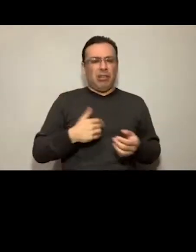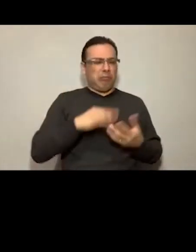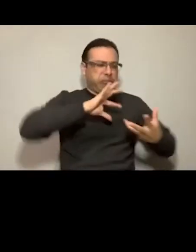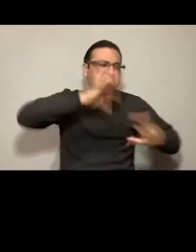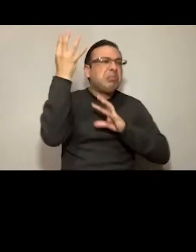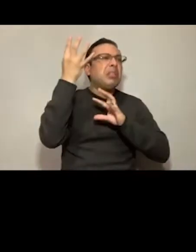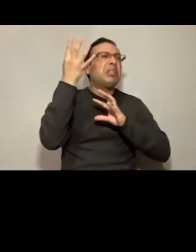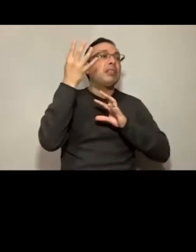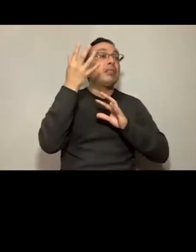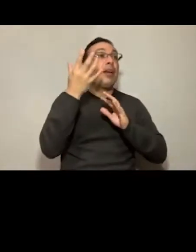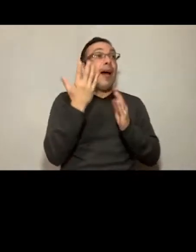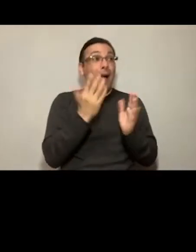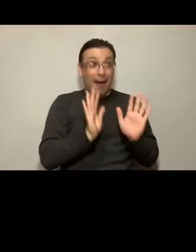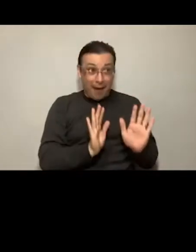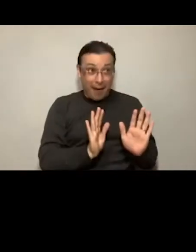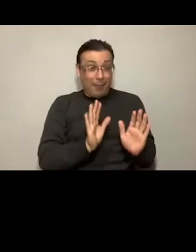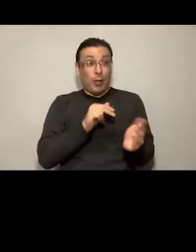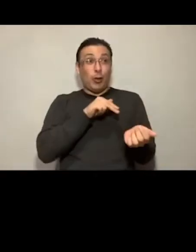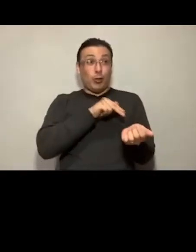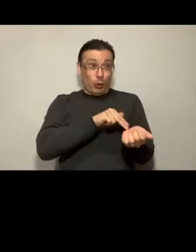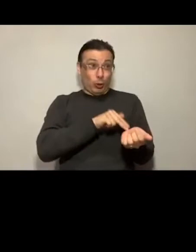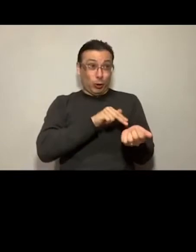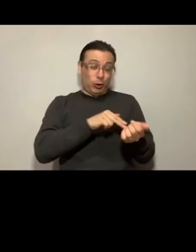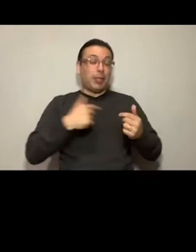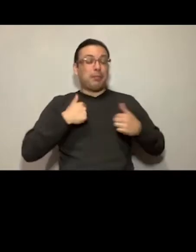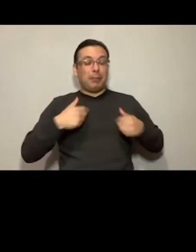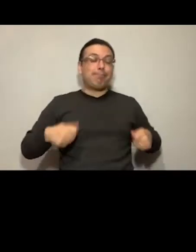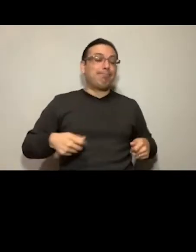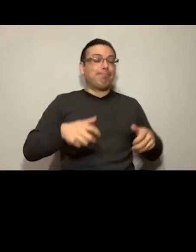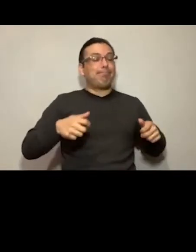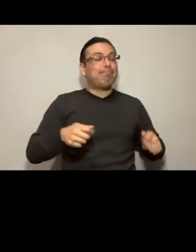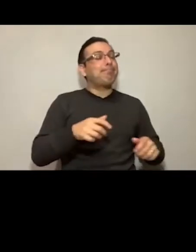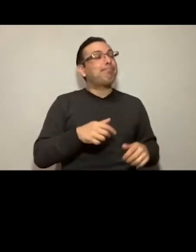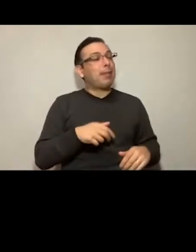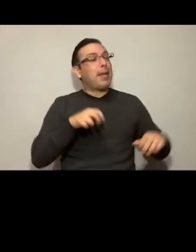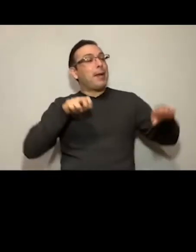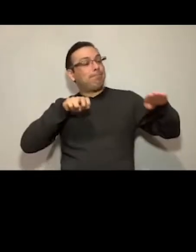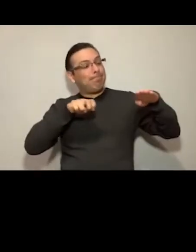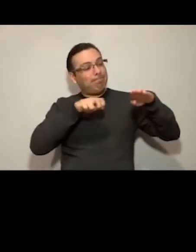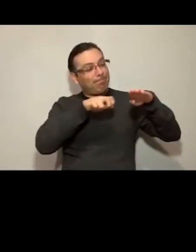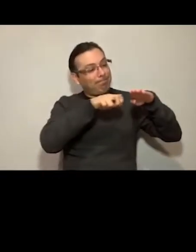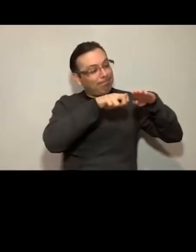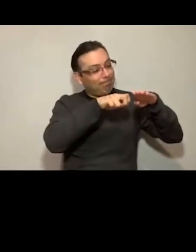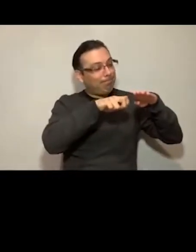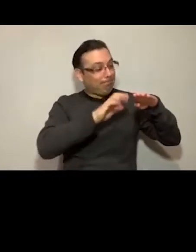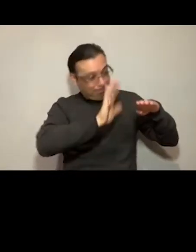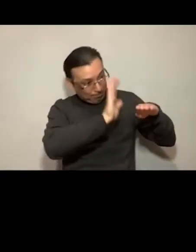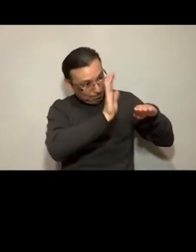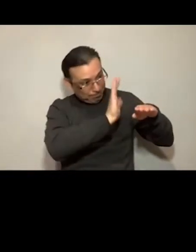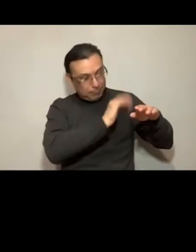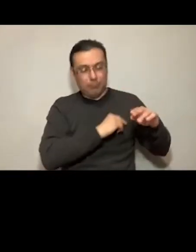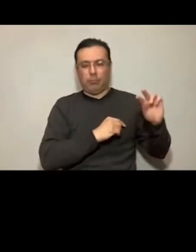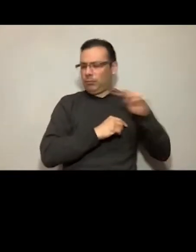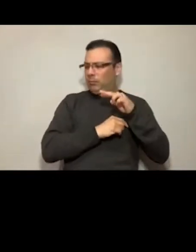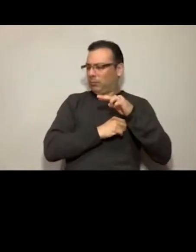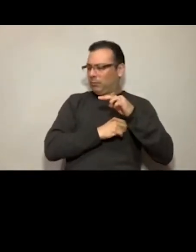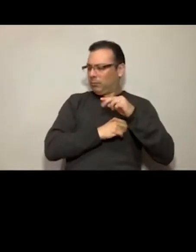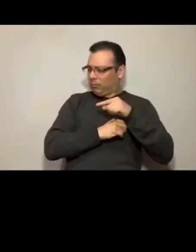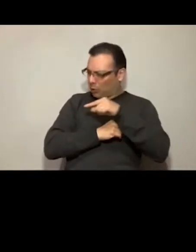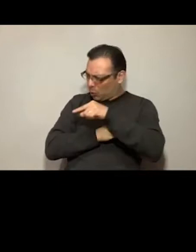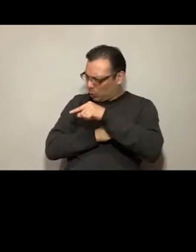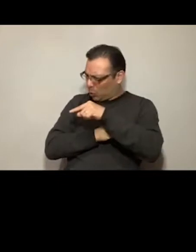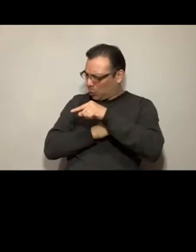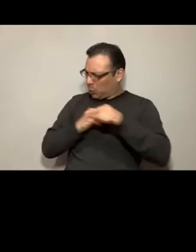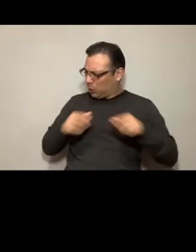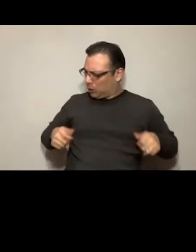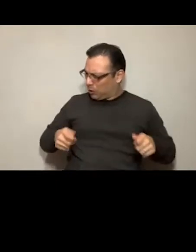come into nursing and you have your disability already and now you're at the bedside, that person knows that life goes on outside of the four walls